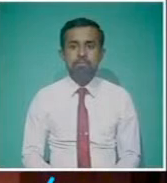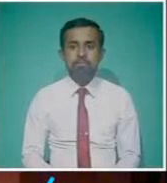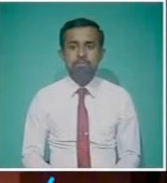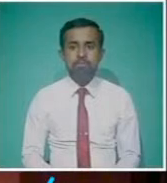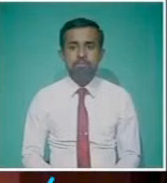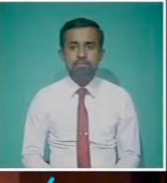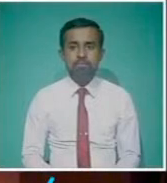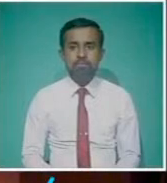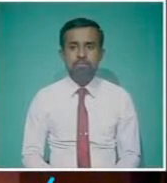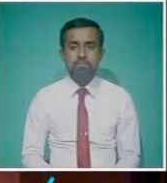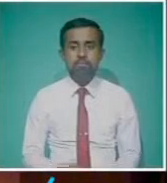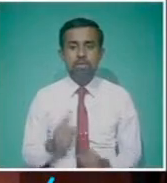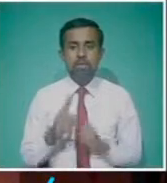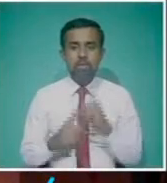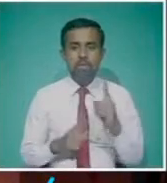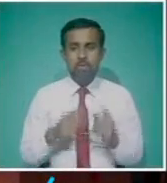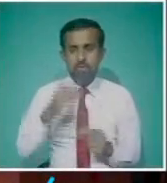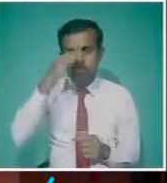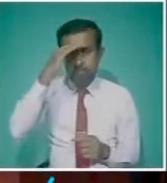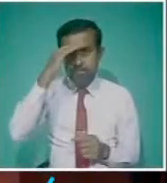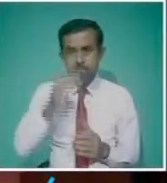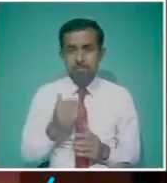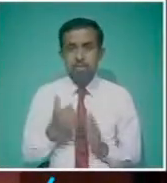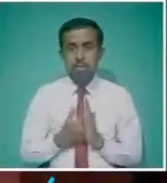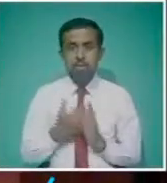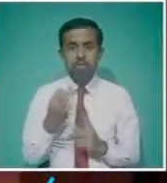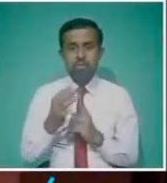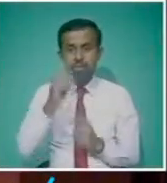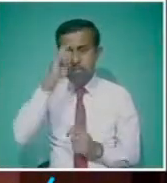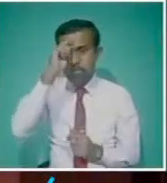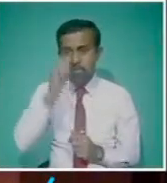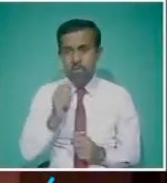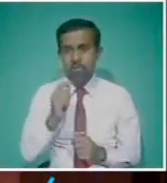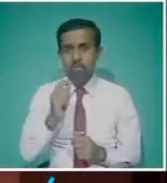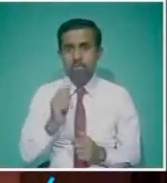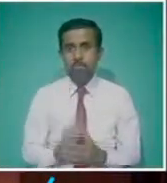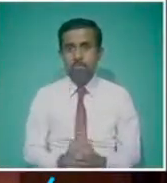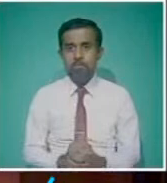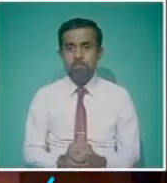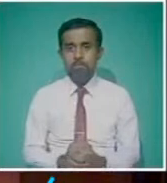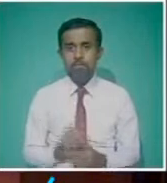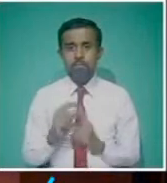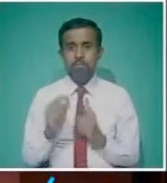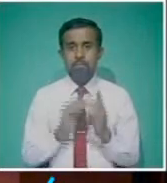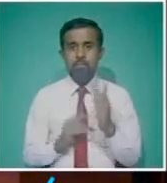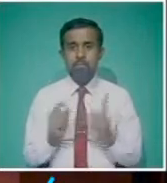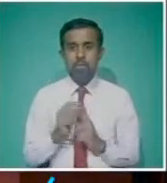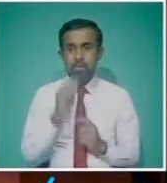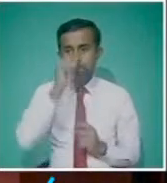Honourable Speaker, Honourable President, Members of Parliament,